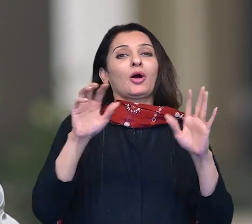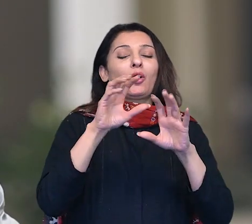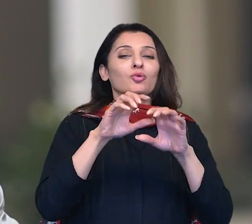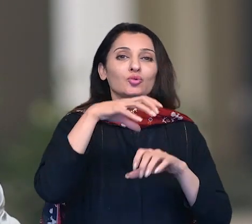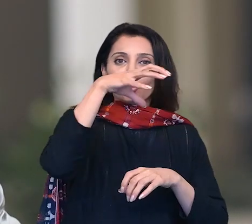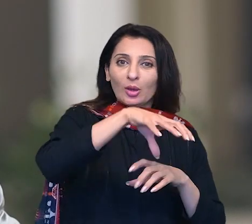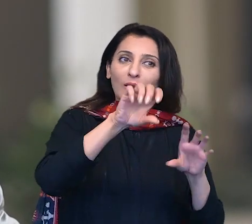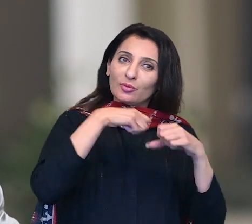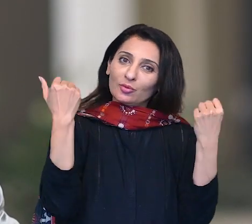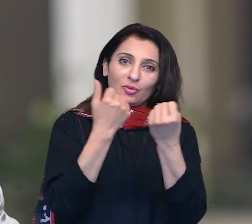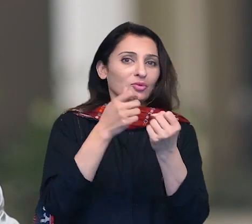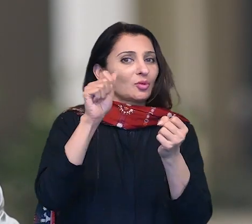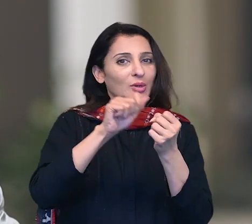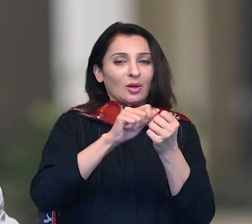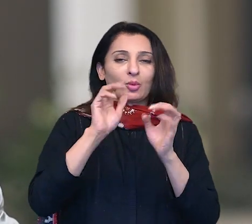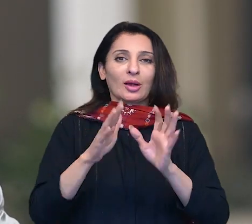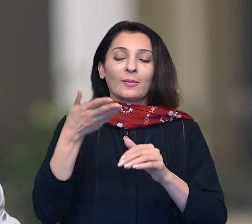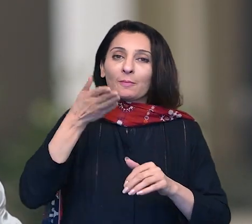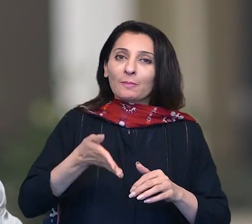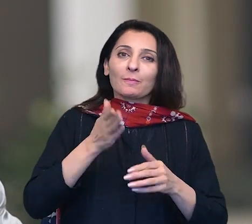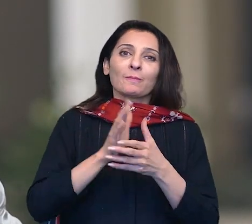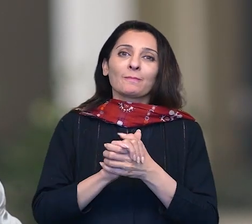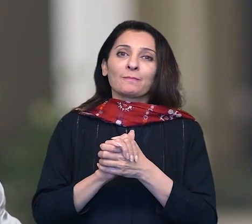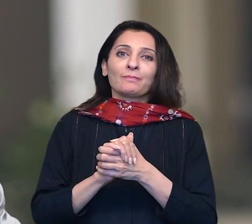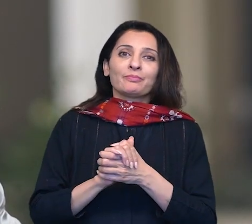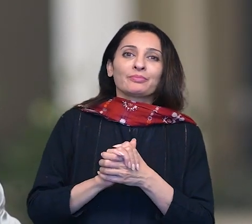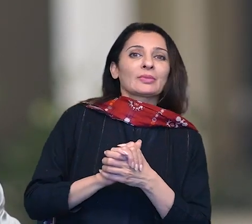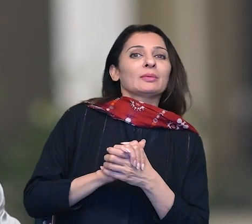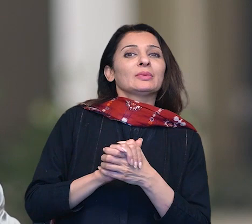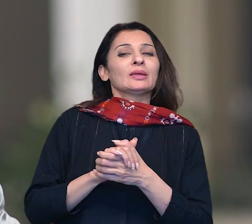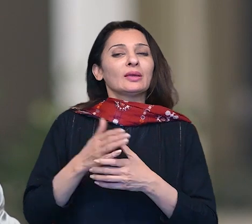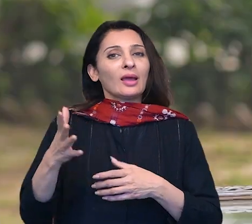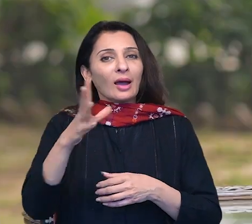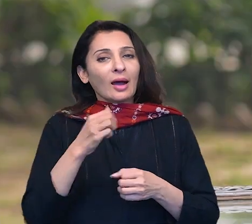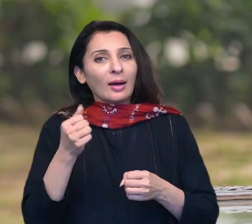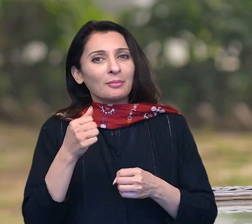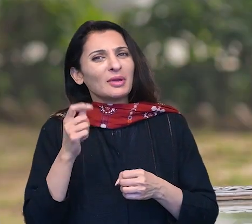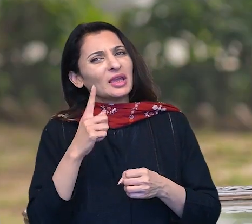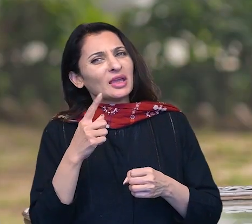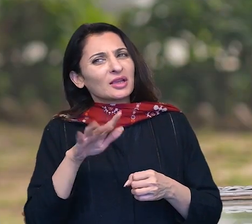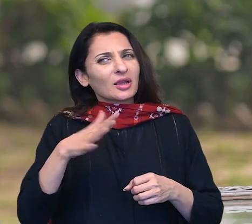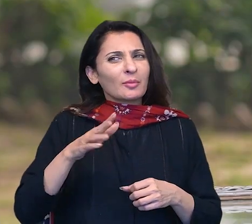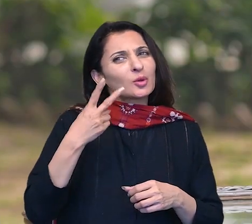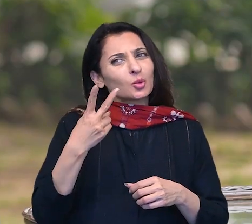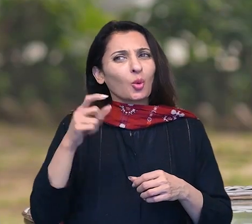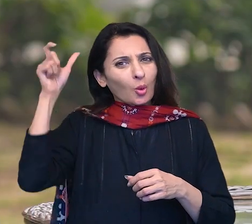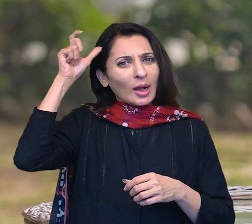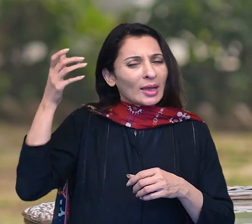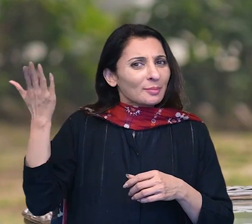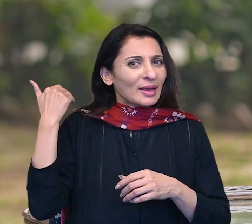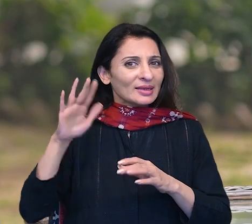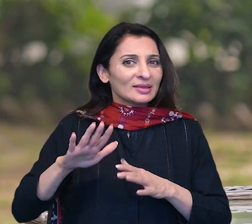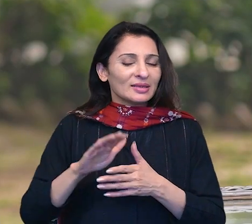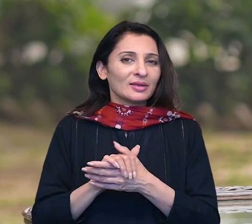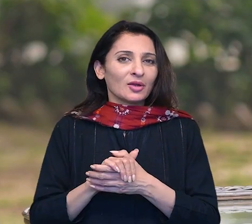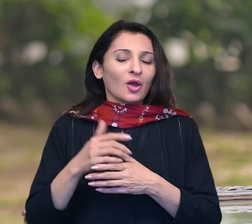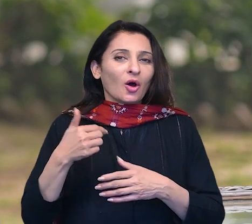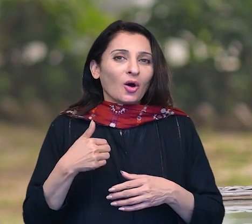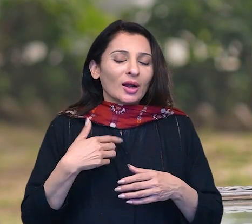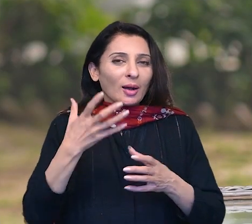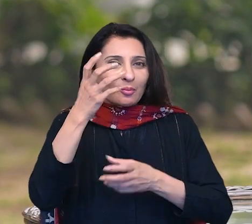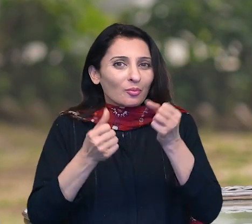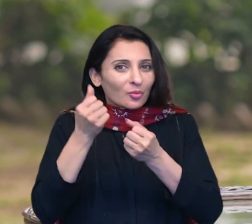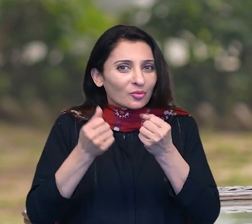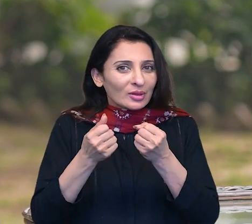make it the biggest dairy farm in Pakistan. So inshallah, and we were at like one or two